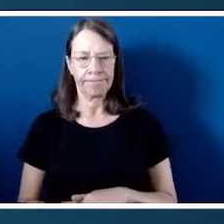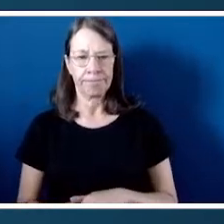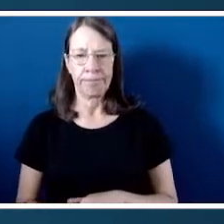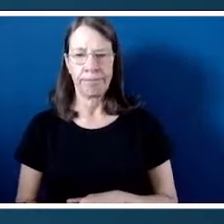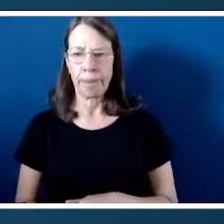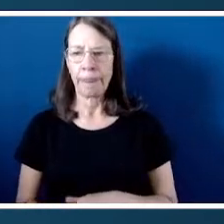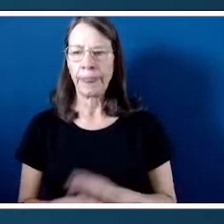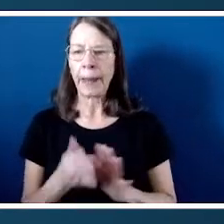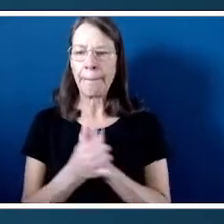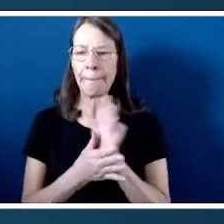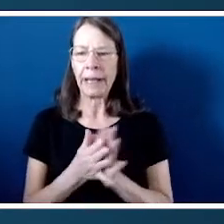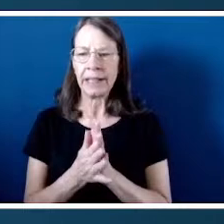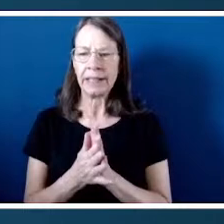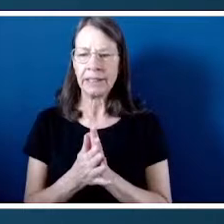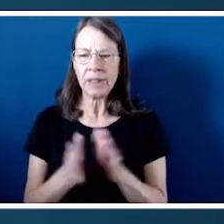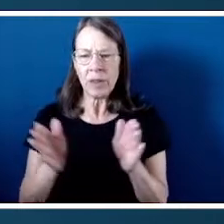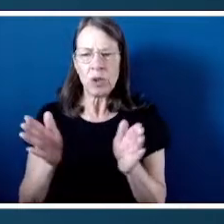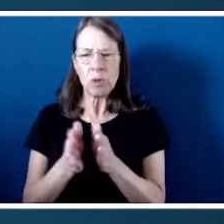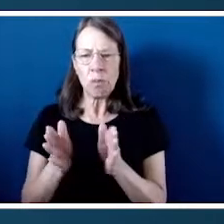likely to be able to mediate